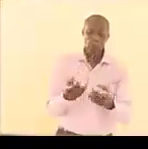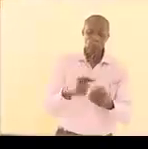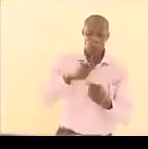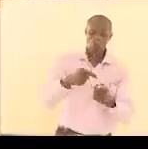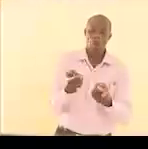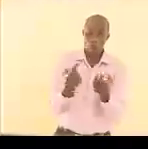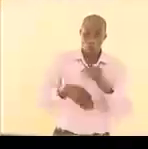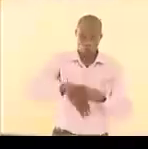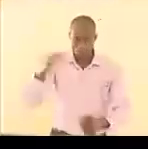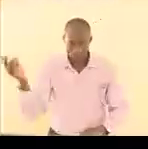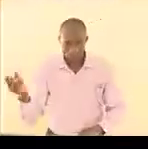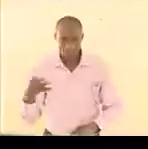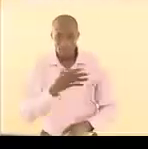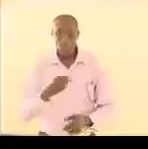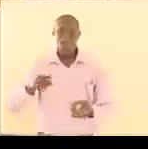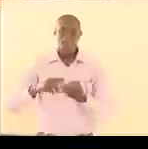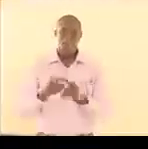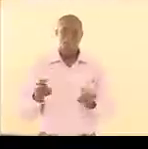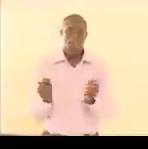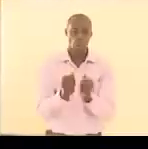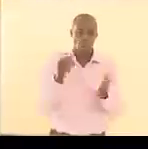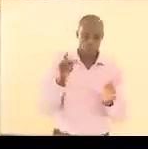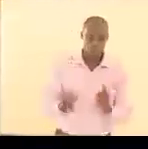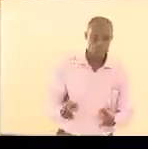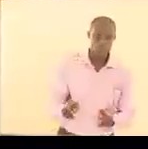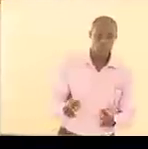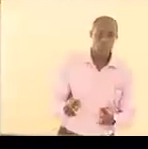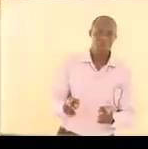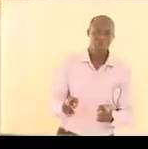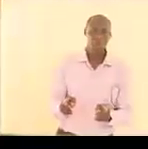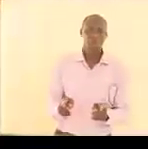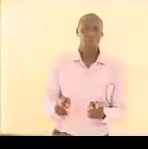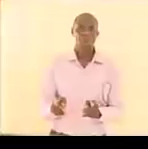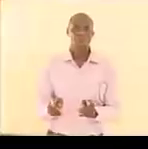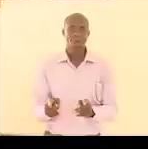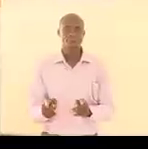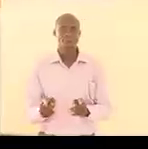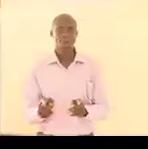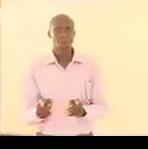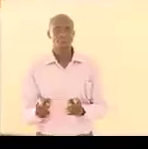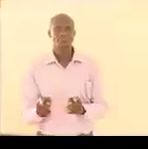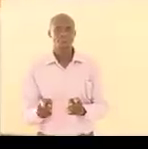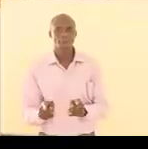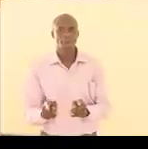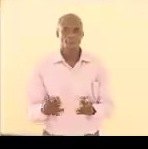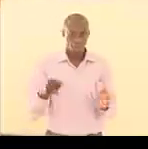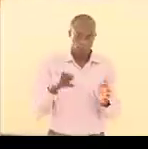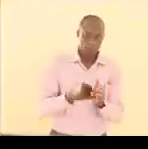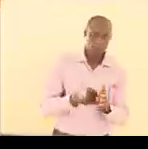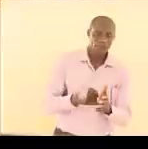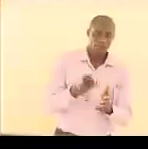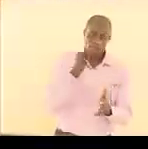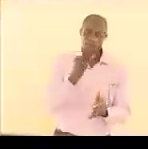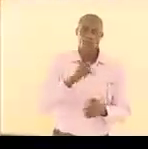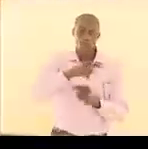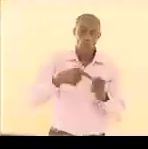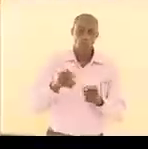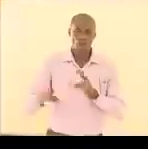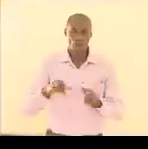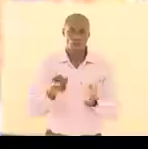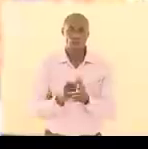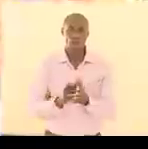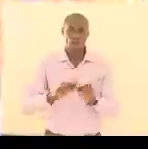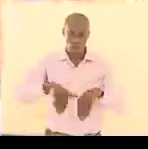It is when you come out and you begin to interact with people, including those whose mouths are smelling. It is when you do that,